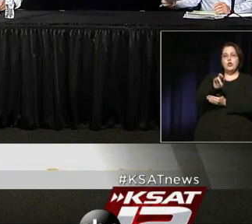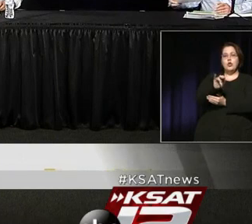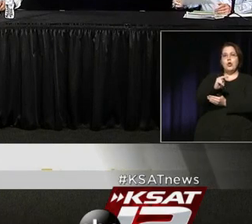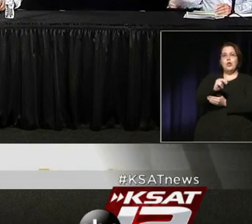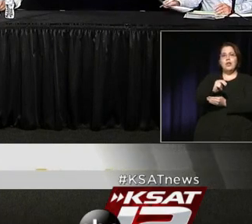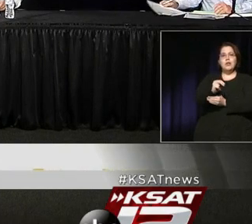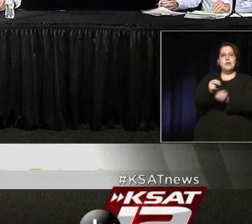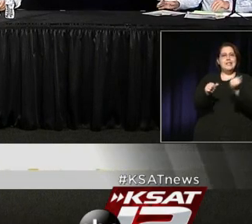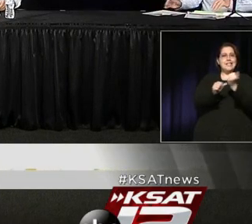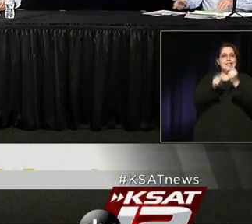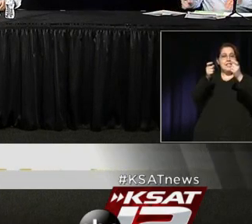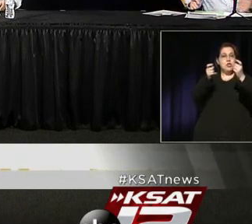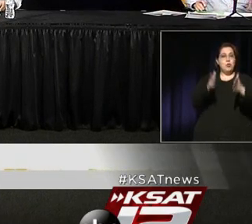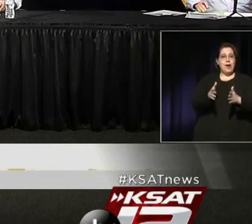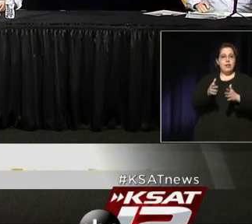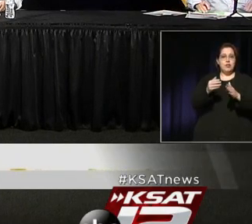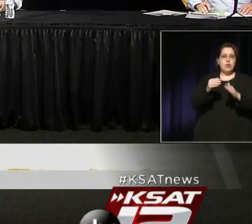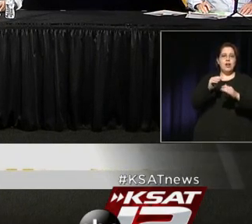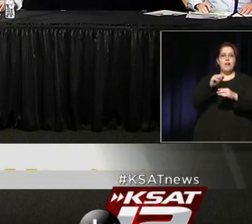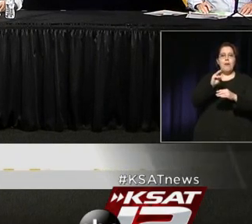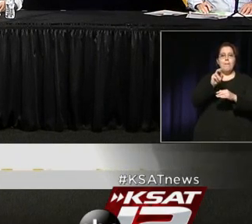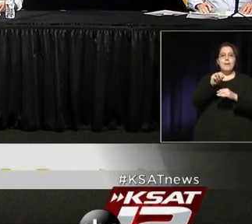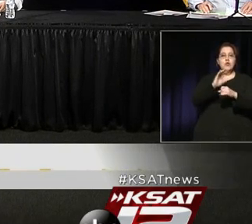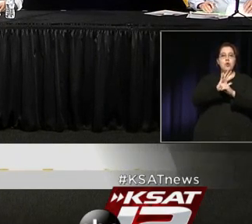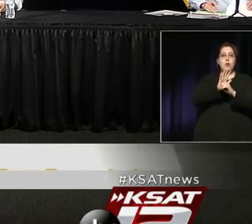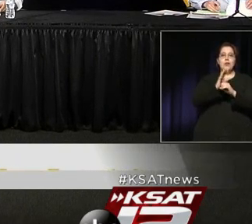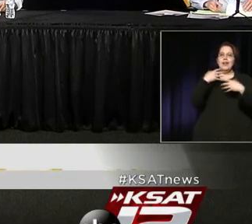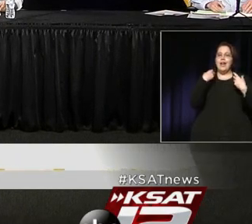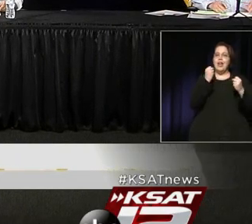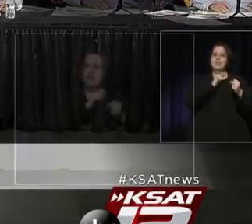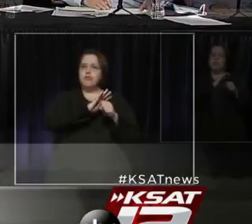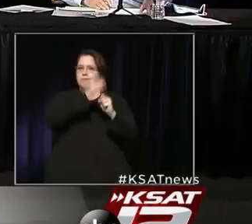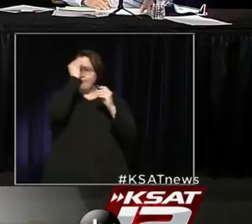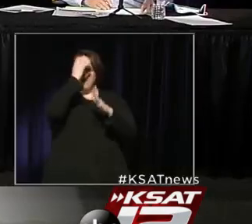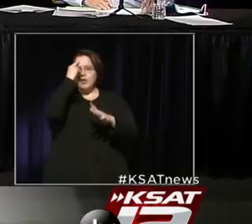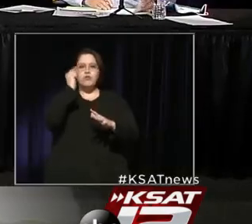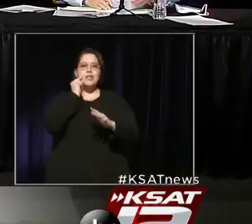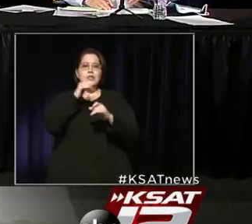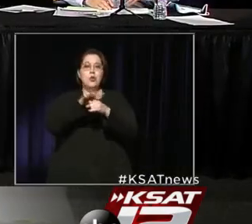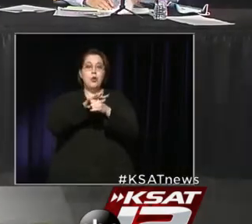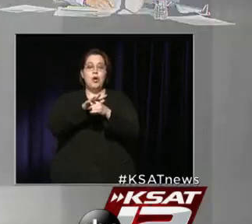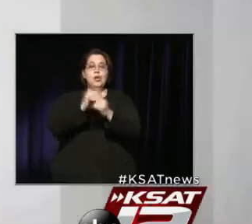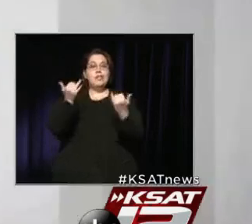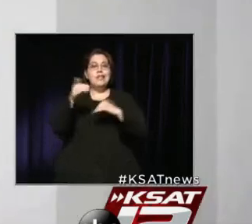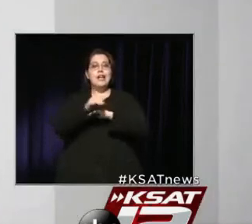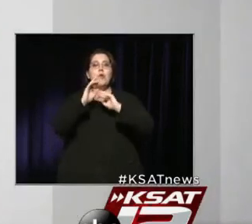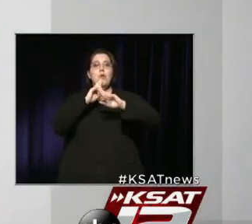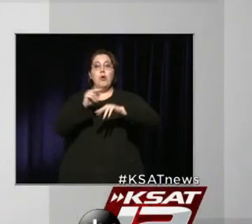holiday since the mayor imposed that curfew. Let's go now to City Hall. Tonight we're reporting